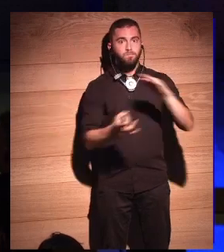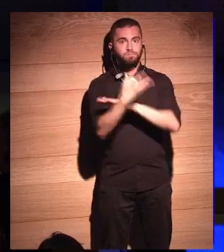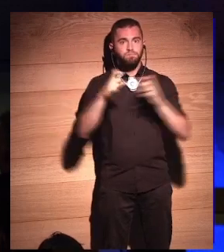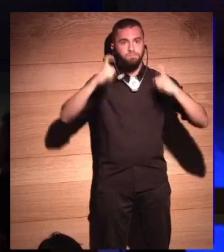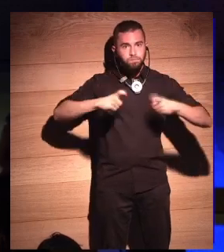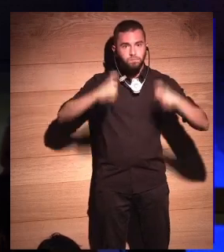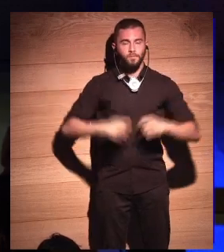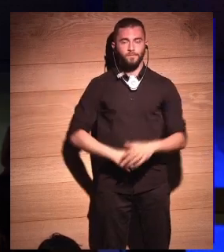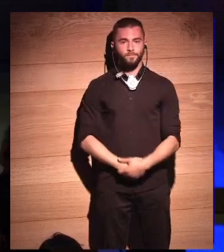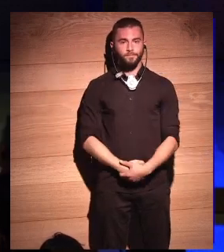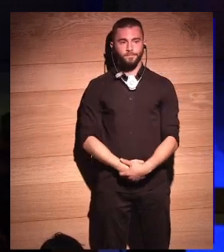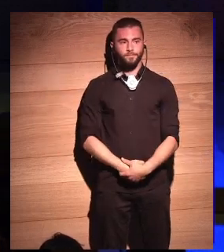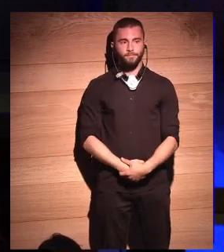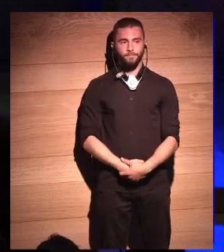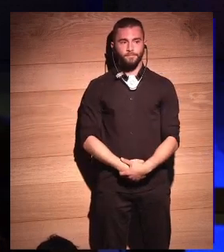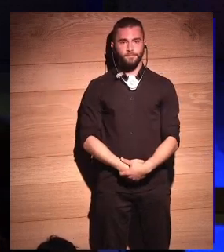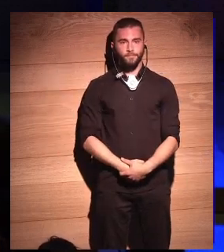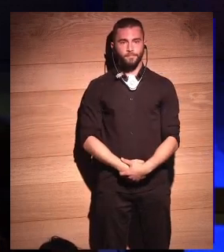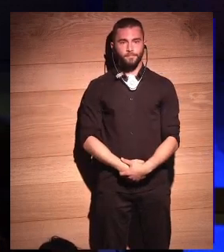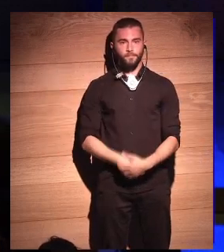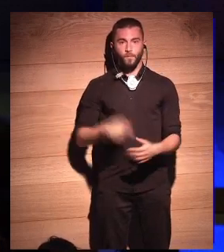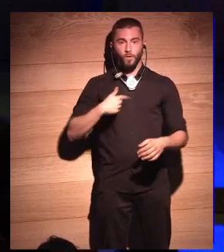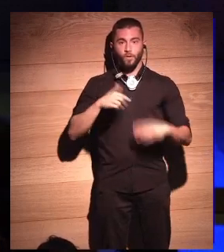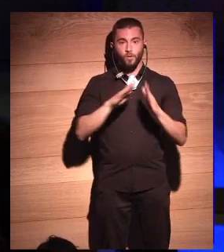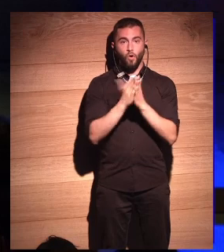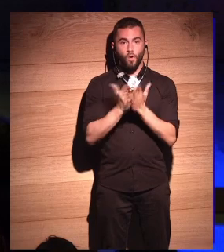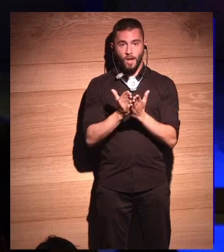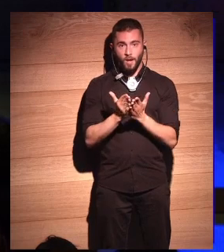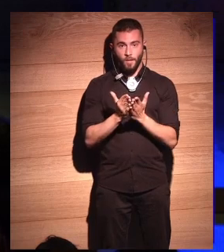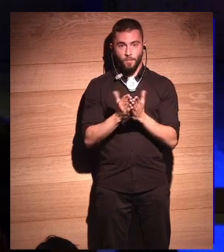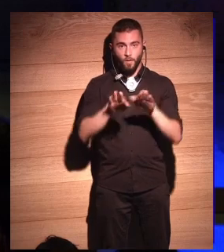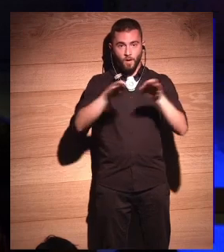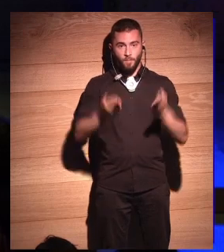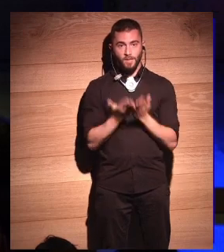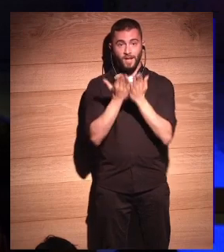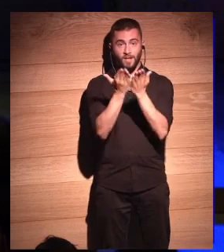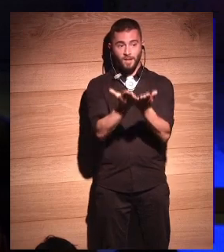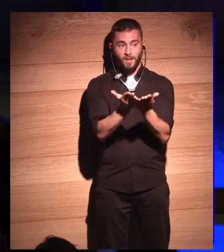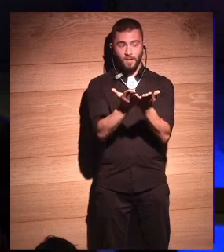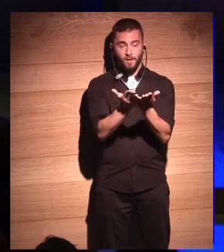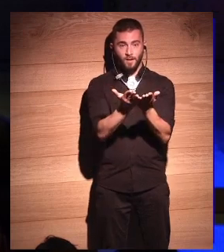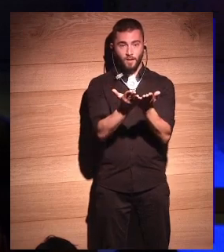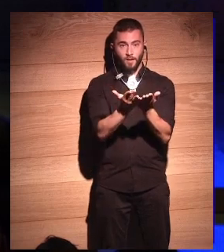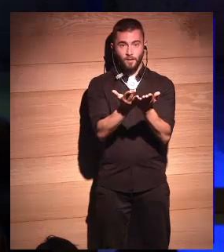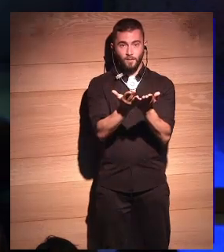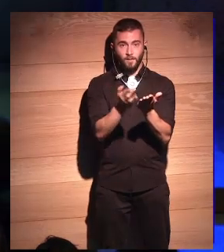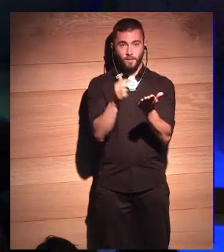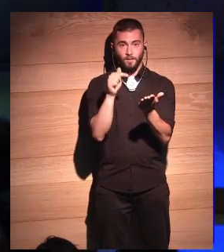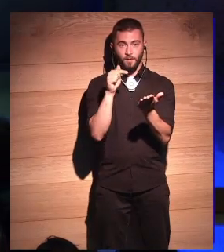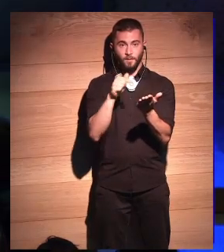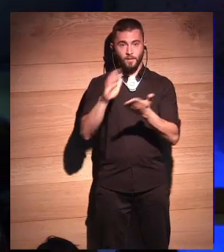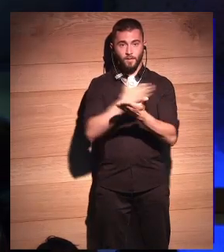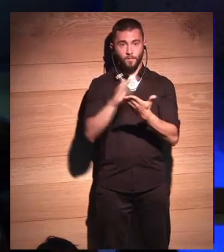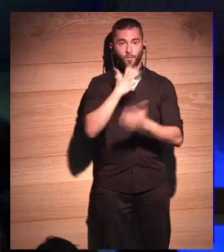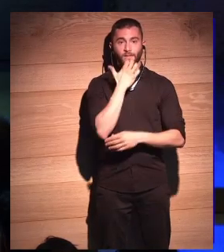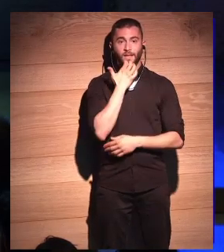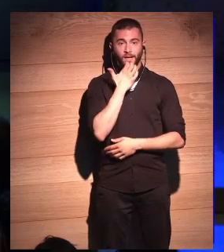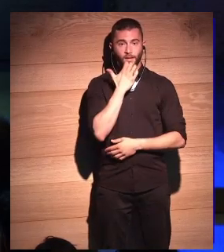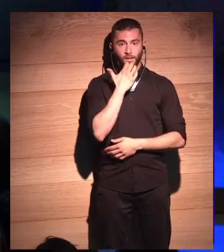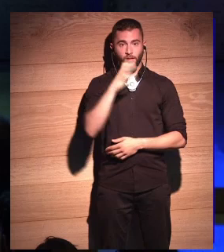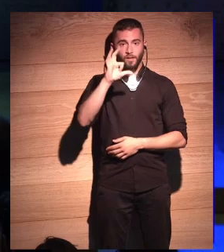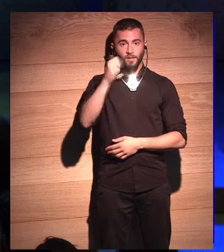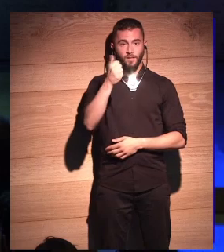and I had a little book on my table with poems by ancient Greek poet Sappho. So I started borrowing some of her